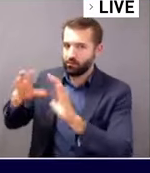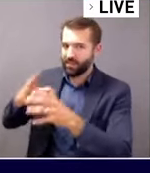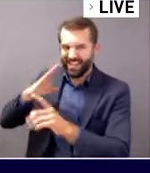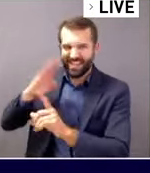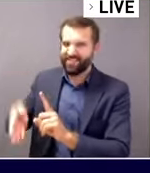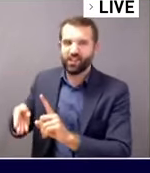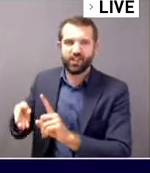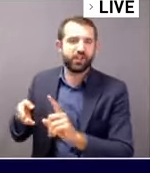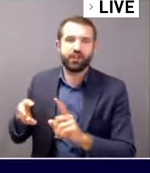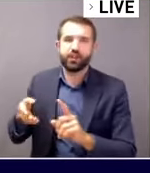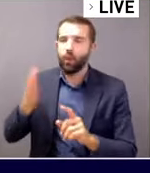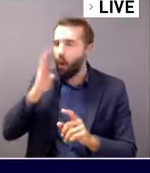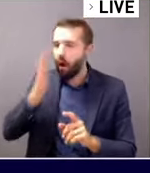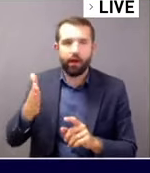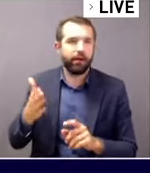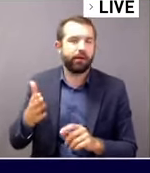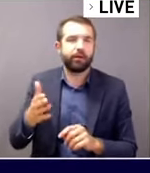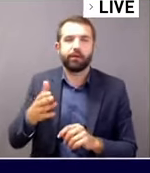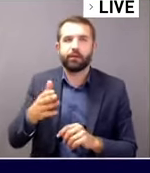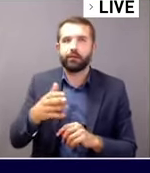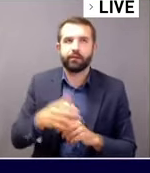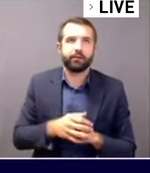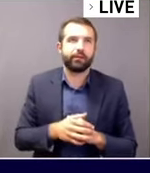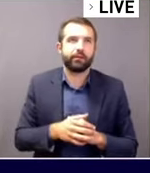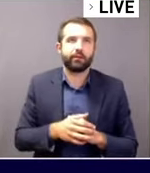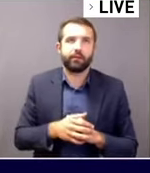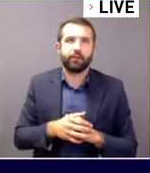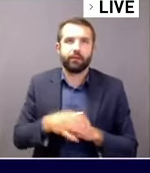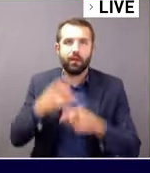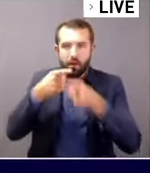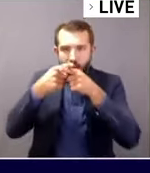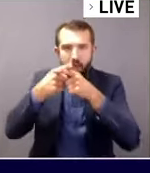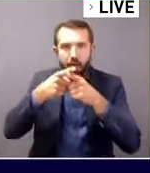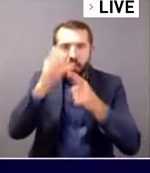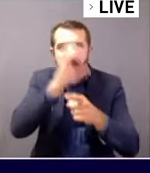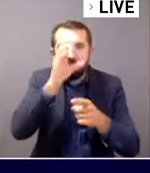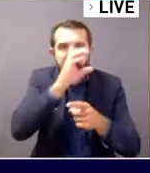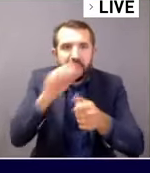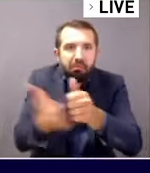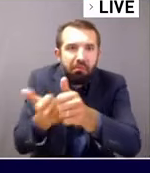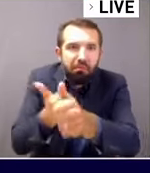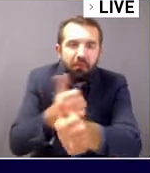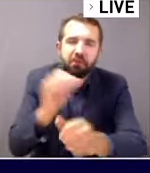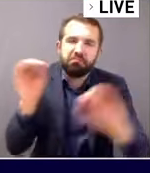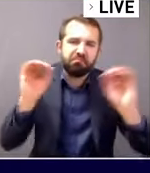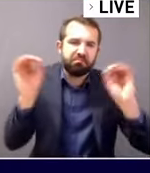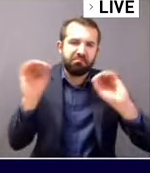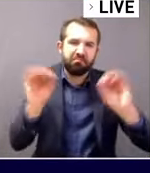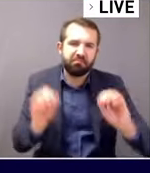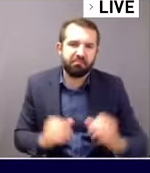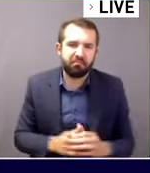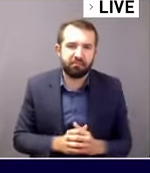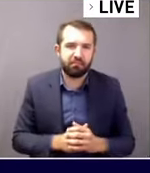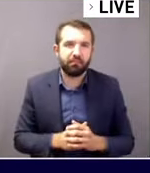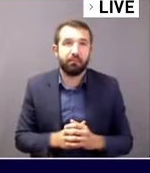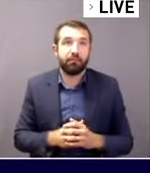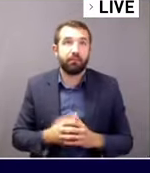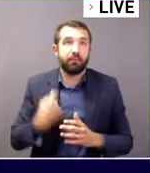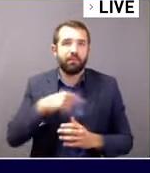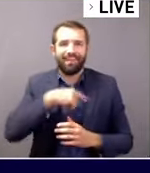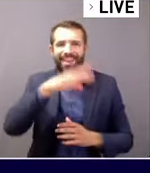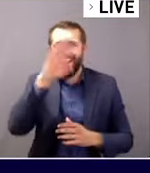Contact tracing, again, is not location tracking. So Maine CDC is never gonna track your cell